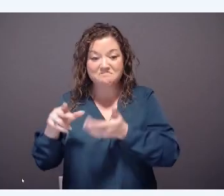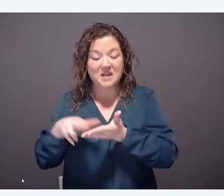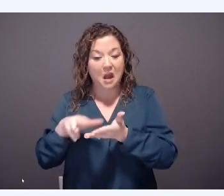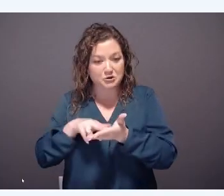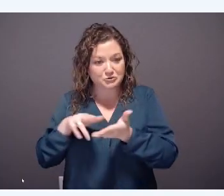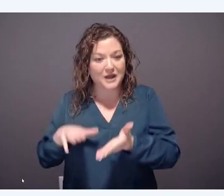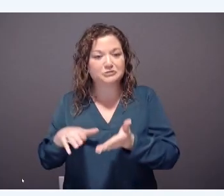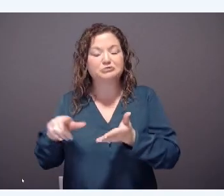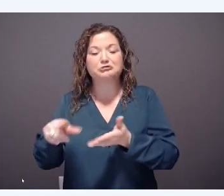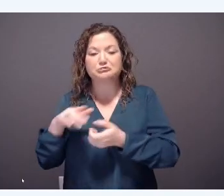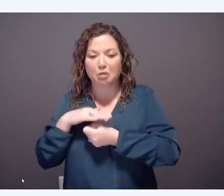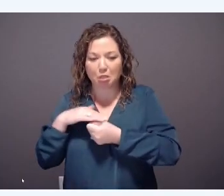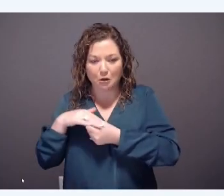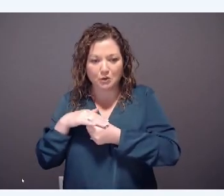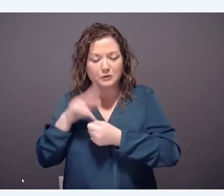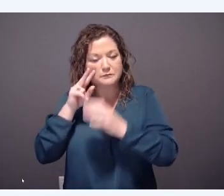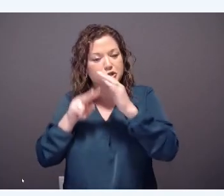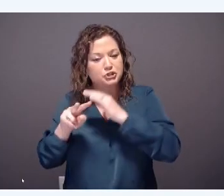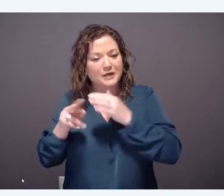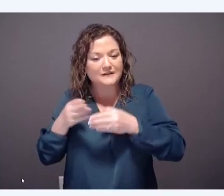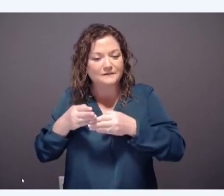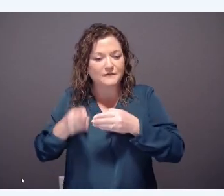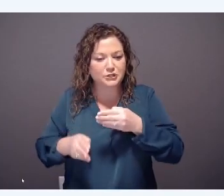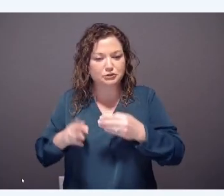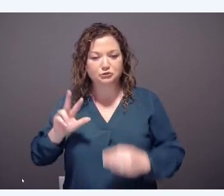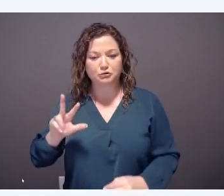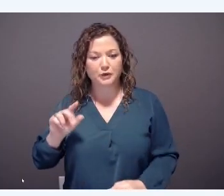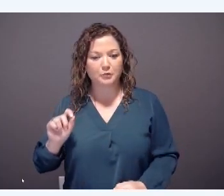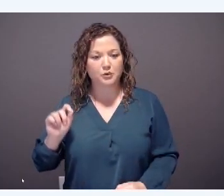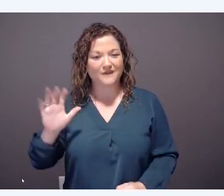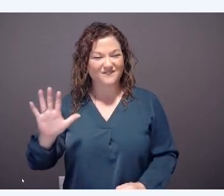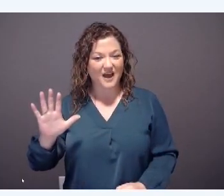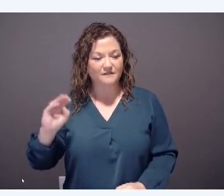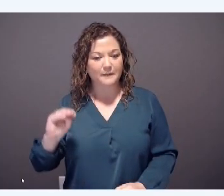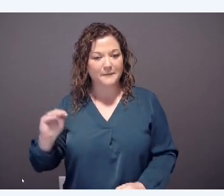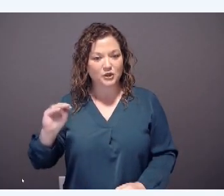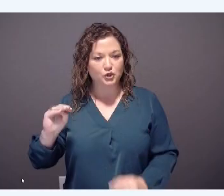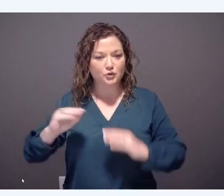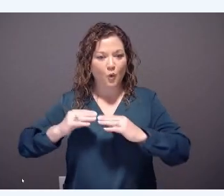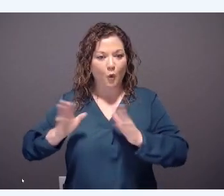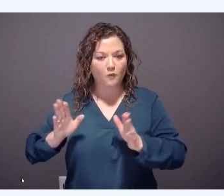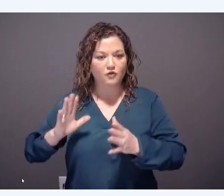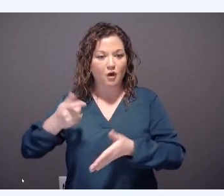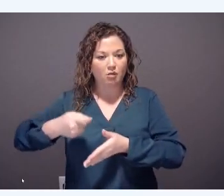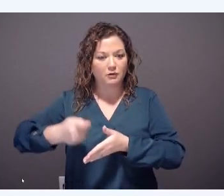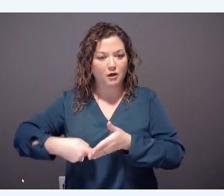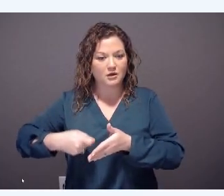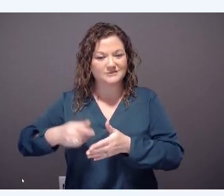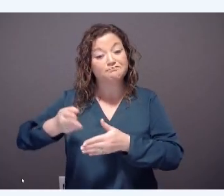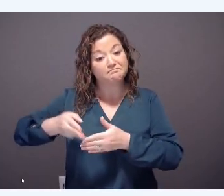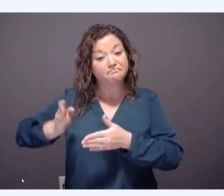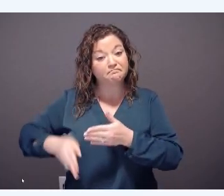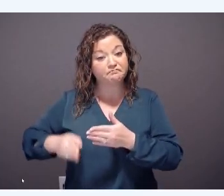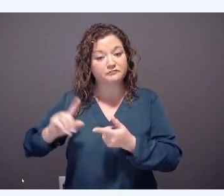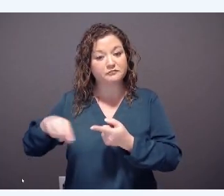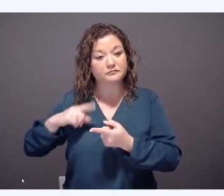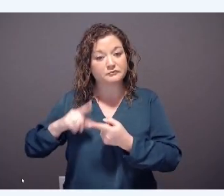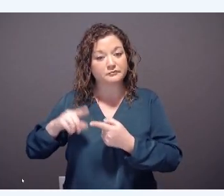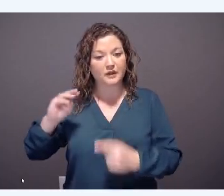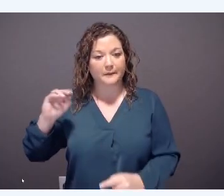We are projected to finish about $3.5 million for overall cost with a completion of March of